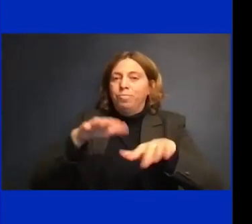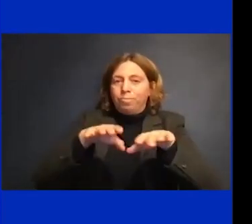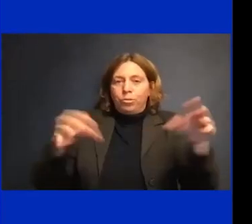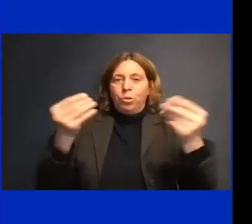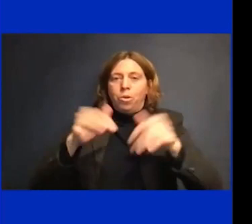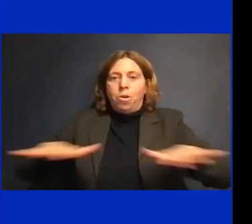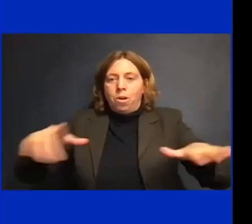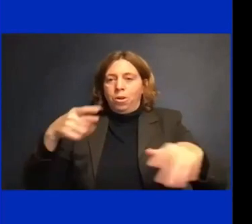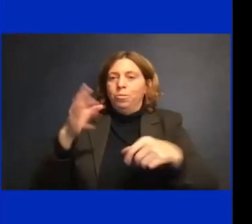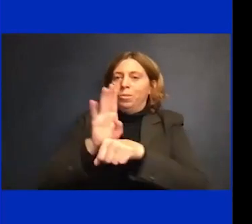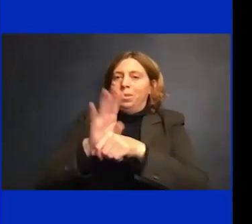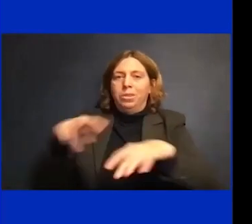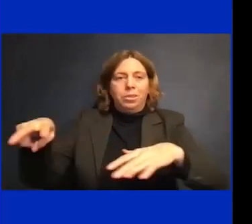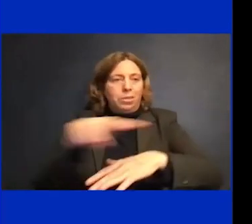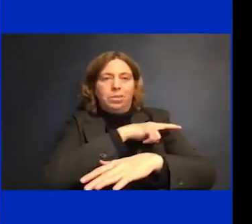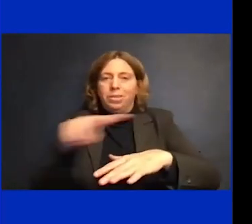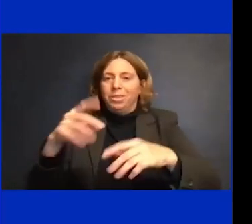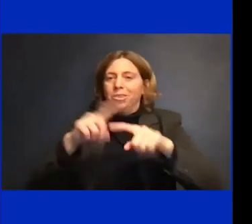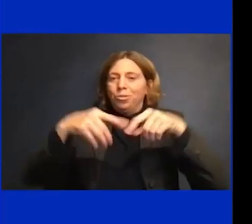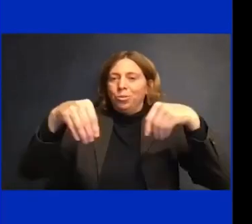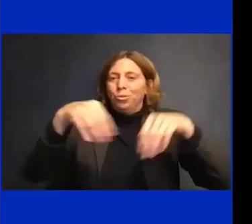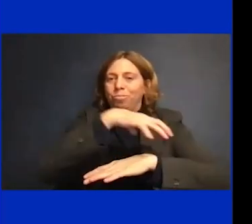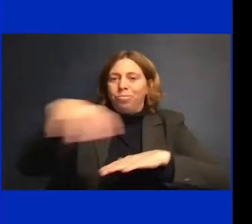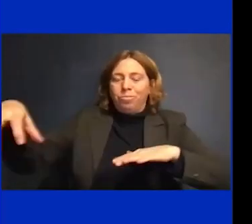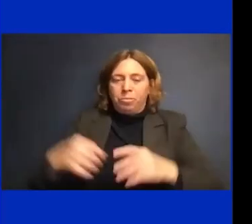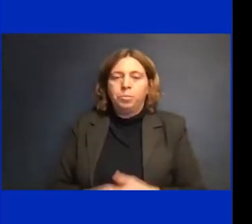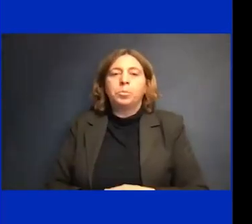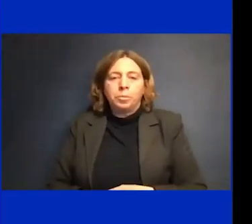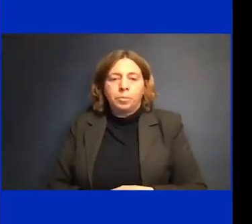65,700 square feet of additional at-grade retail space.